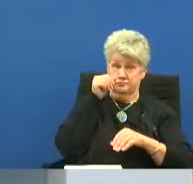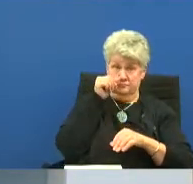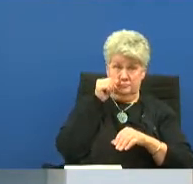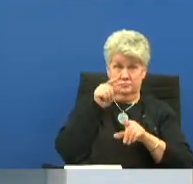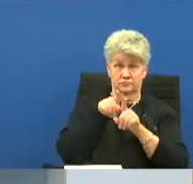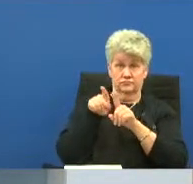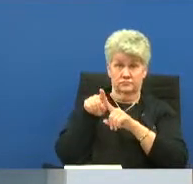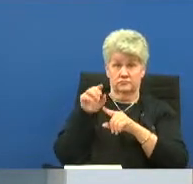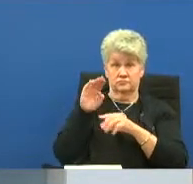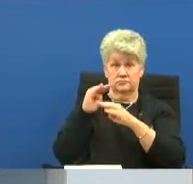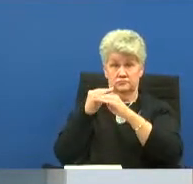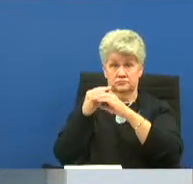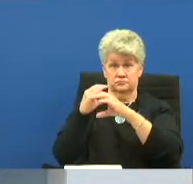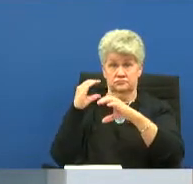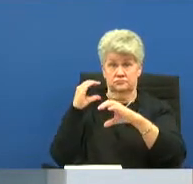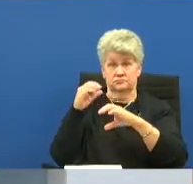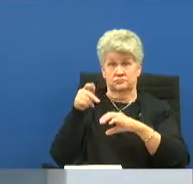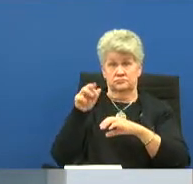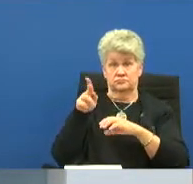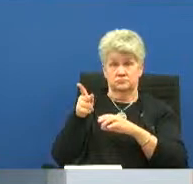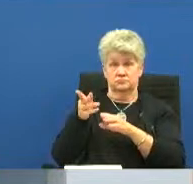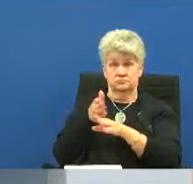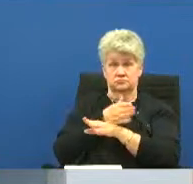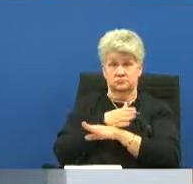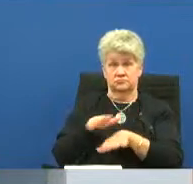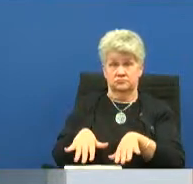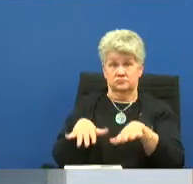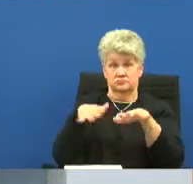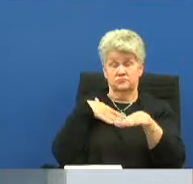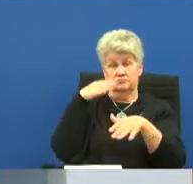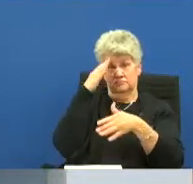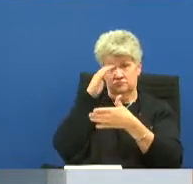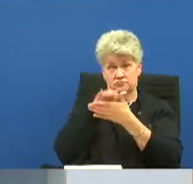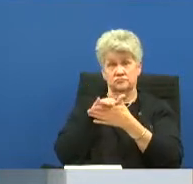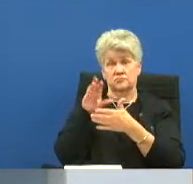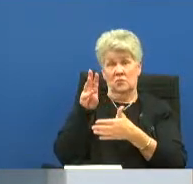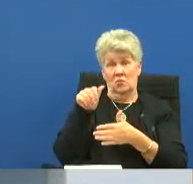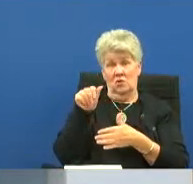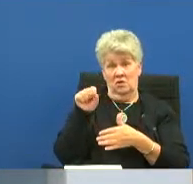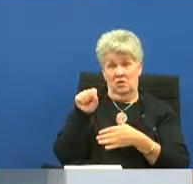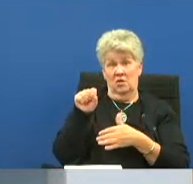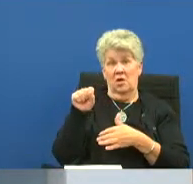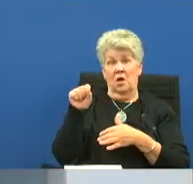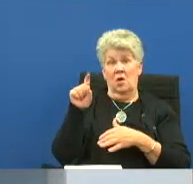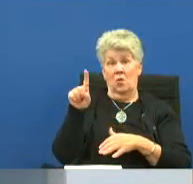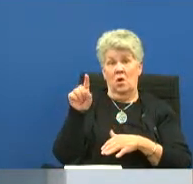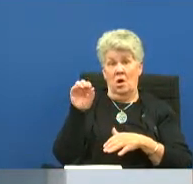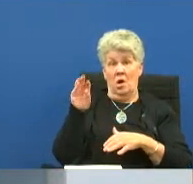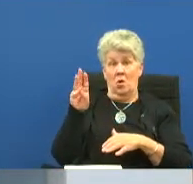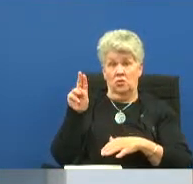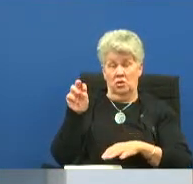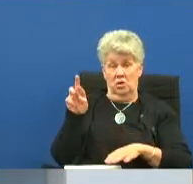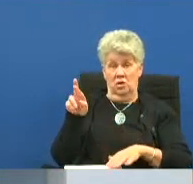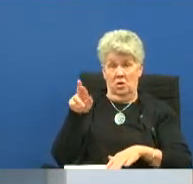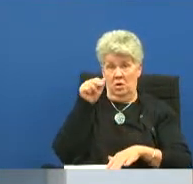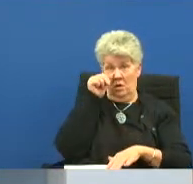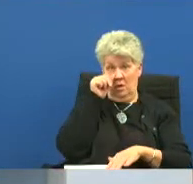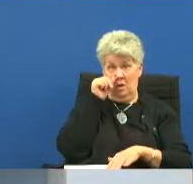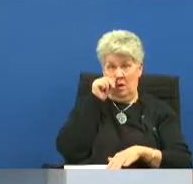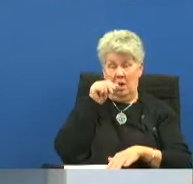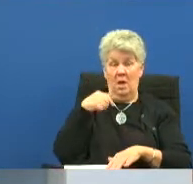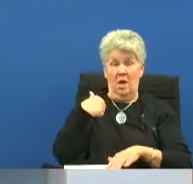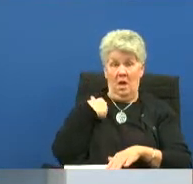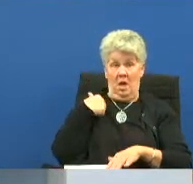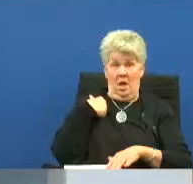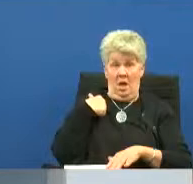mobile home park before the flood. My husband was. He was one of the owners. I